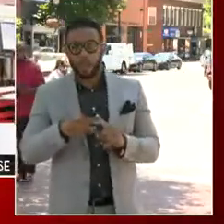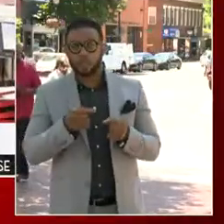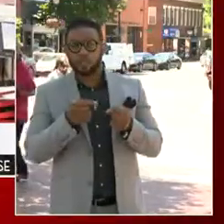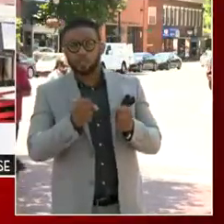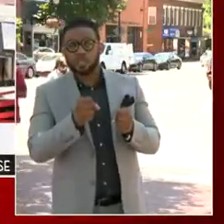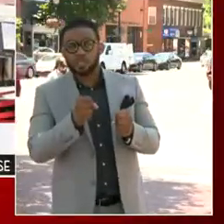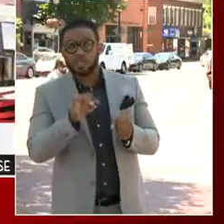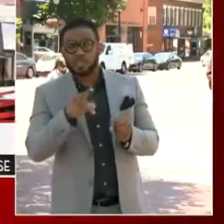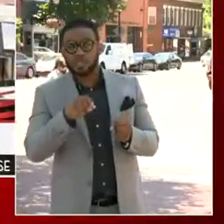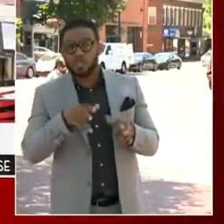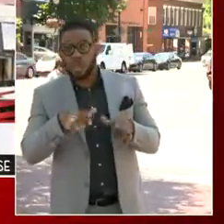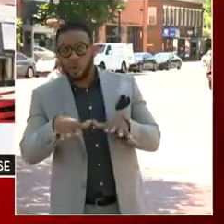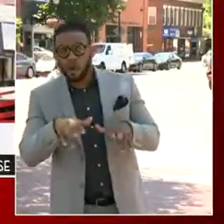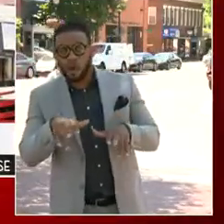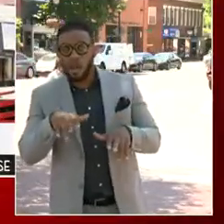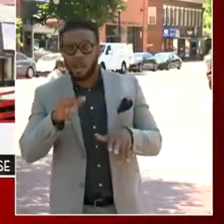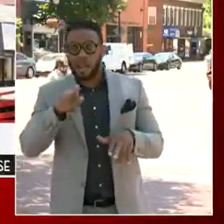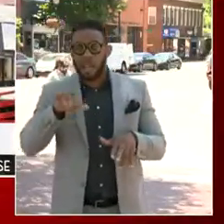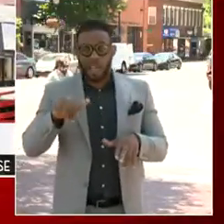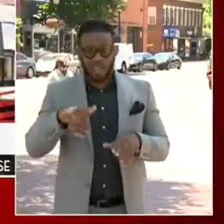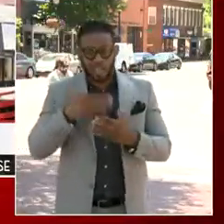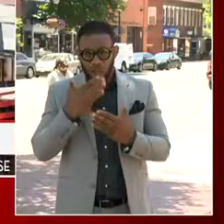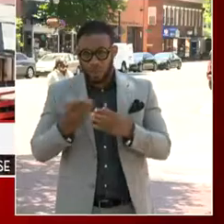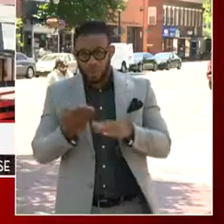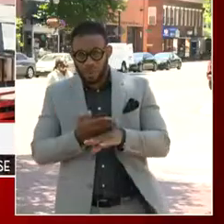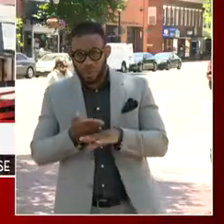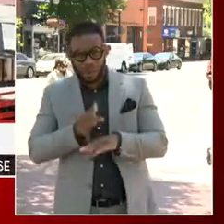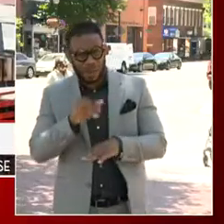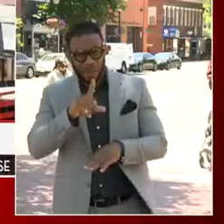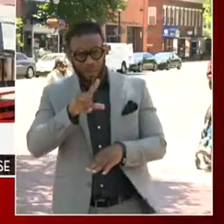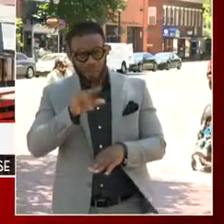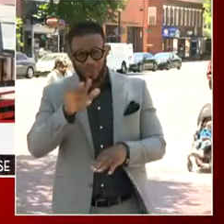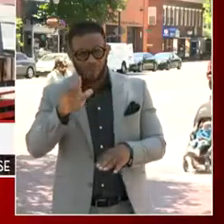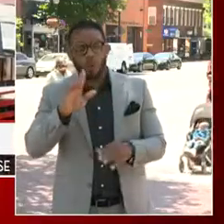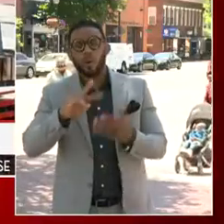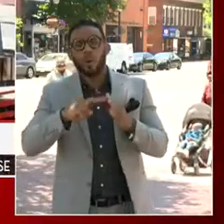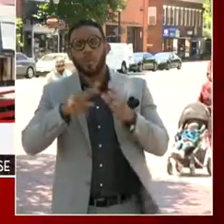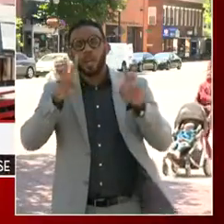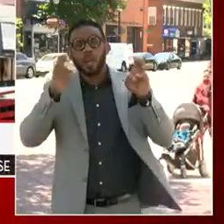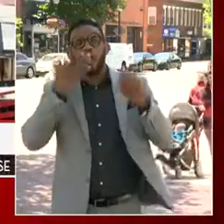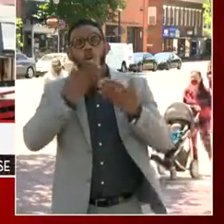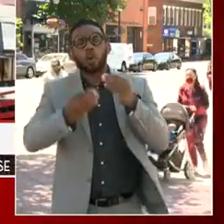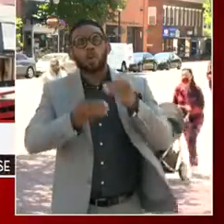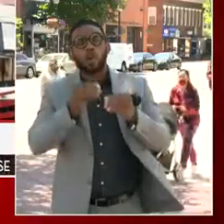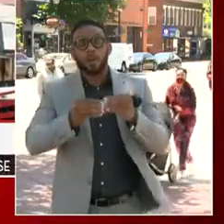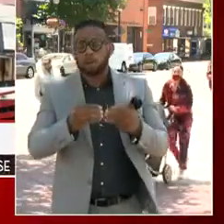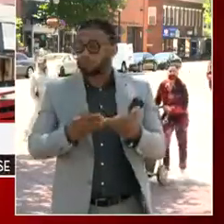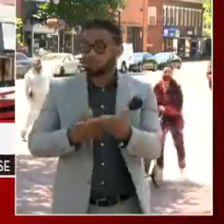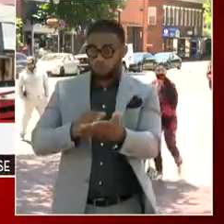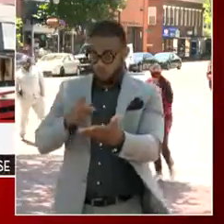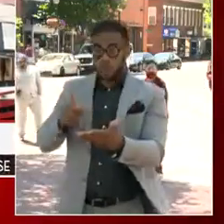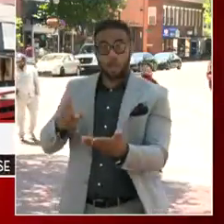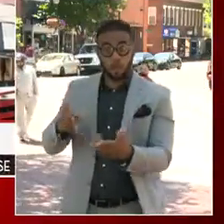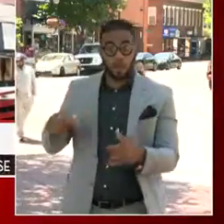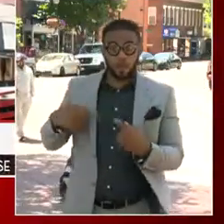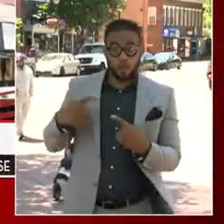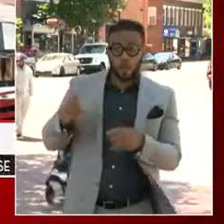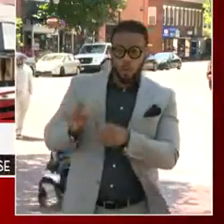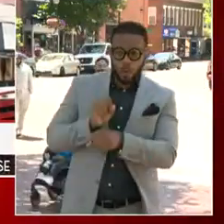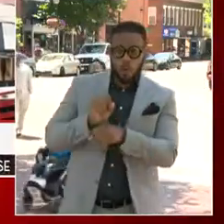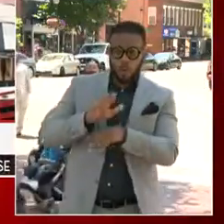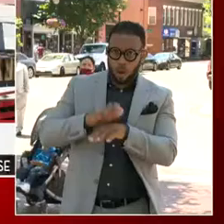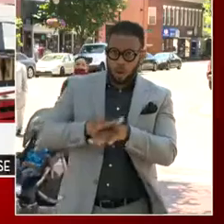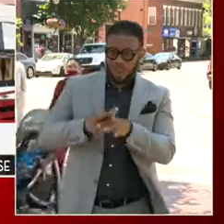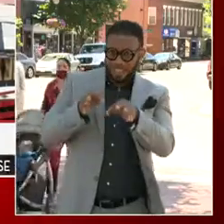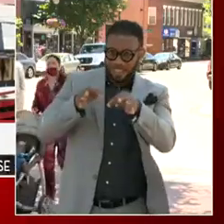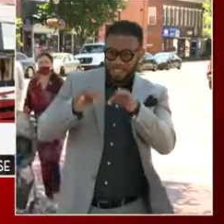street, sidewalk, and alleys in good repair by 2025. How do you define good repair? Oh, we've been working on